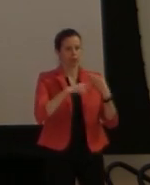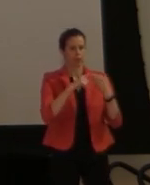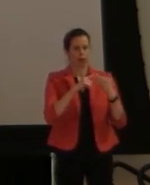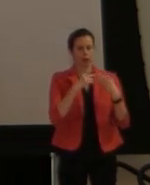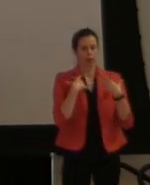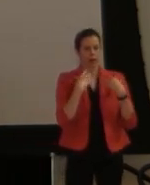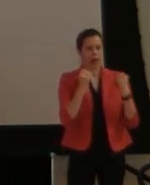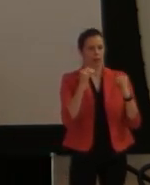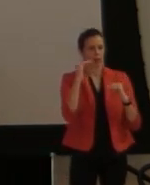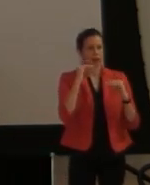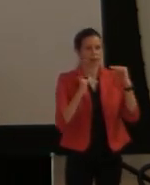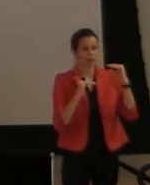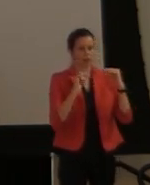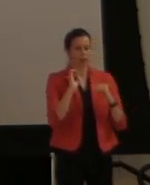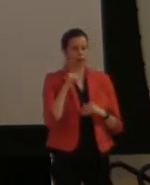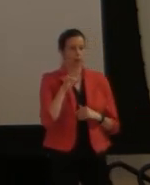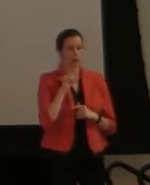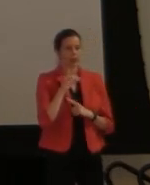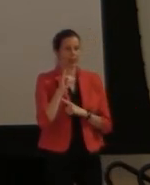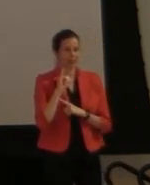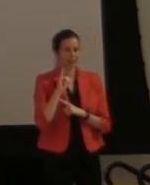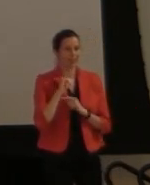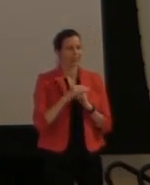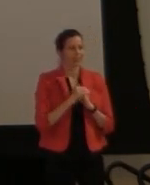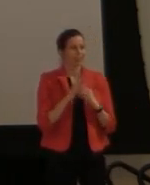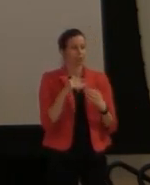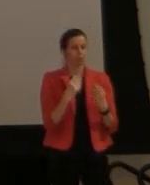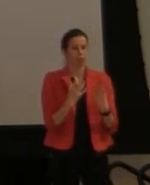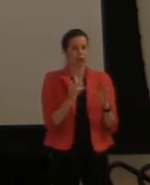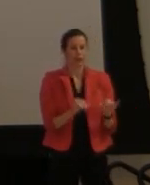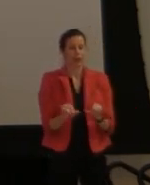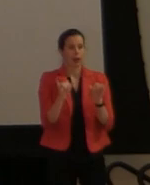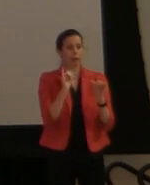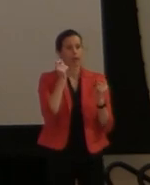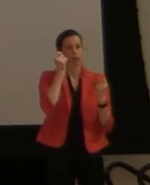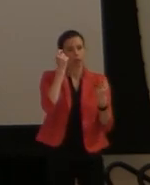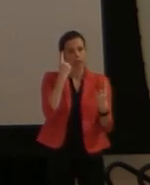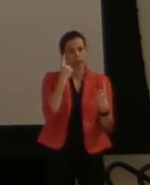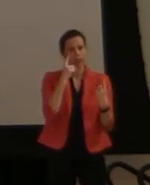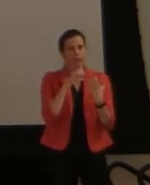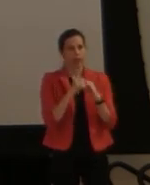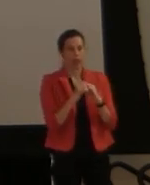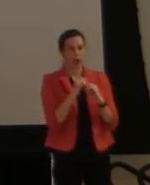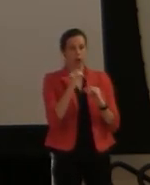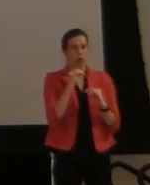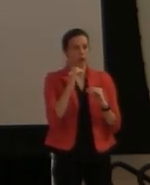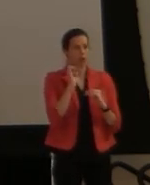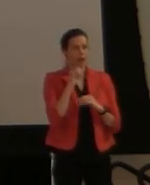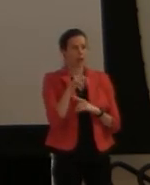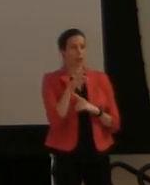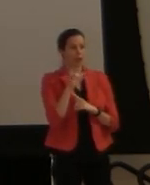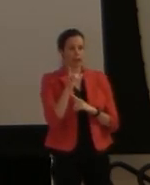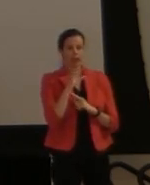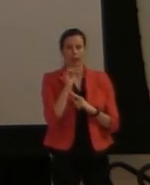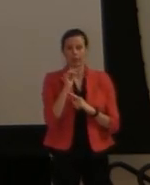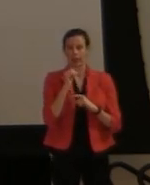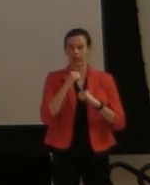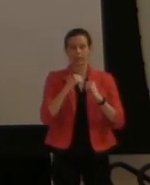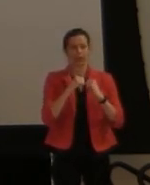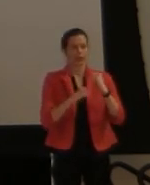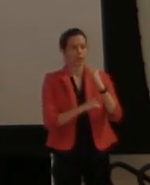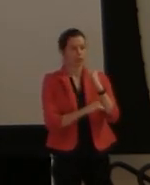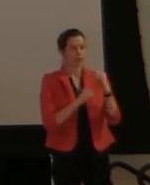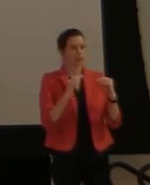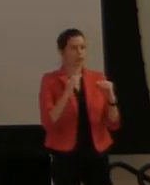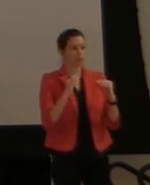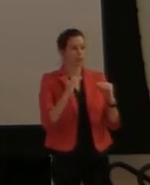health equity. To provide a common understanding of health equity and a foundation for advancing health equity